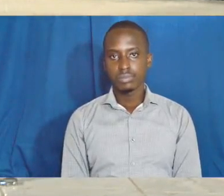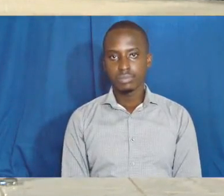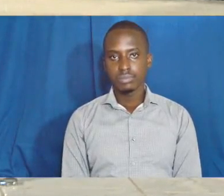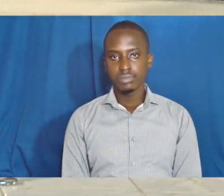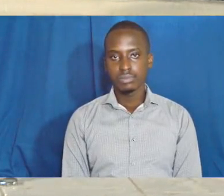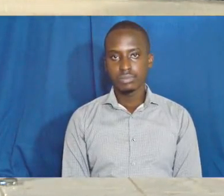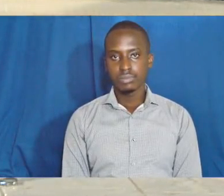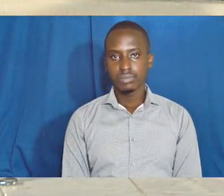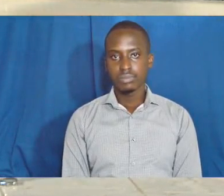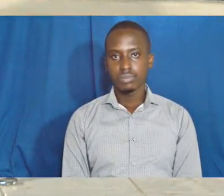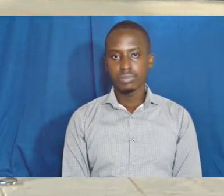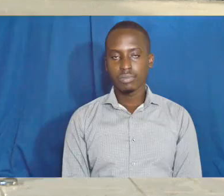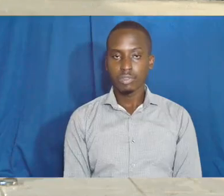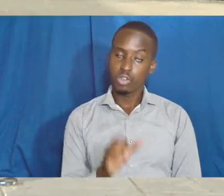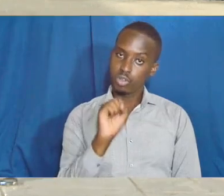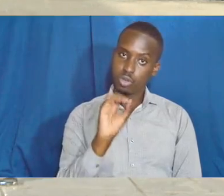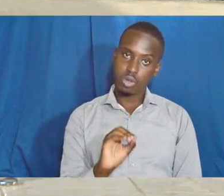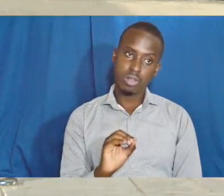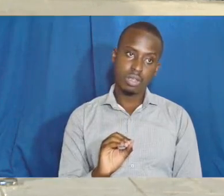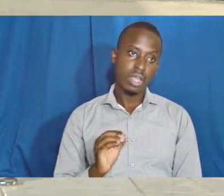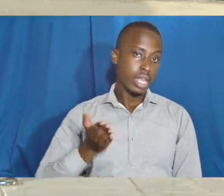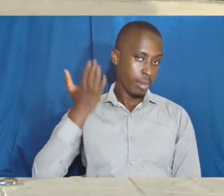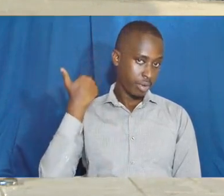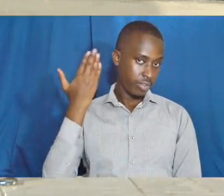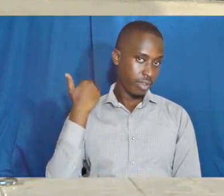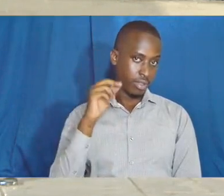So in the previous unit,